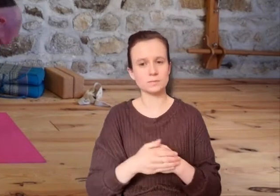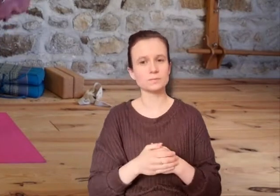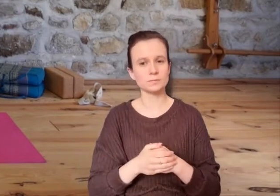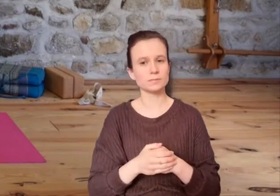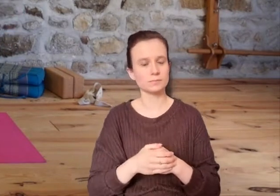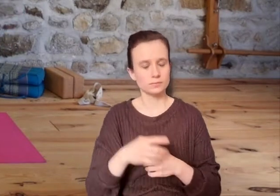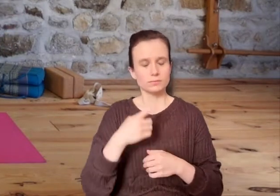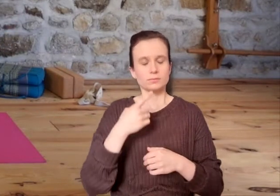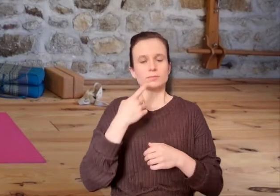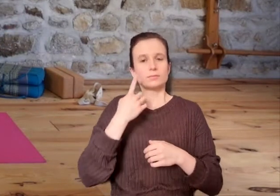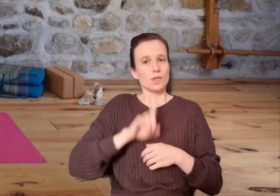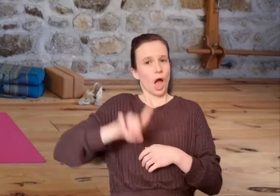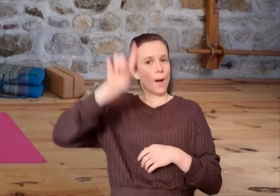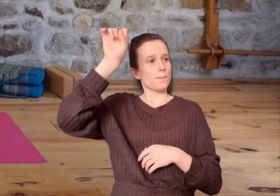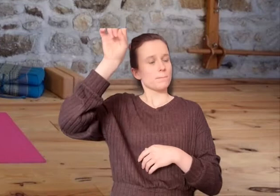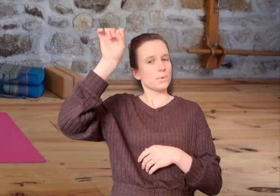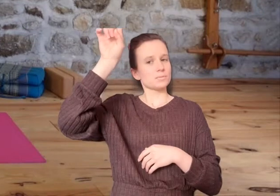Inhale, reaching up to the ceiling,